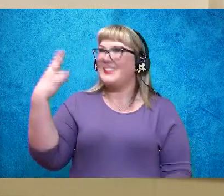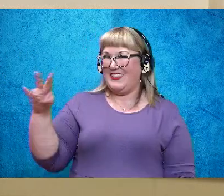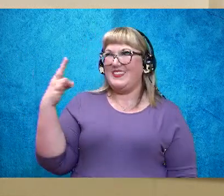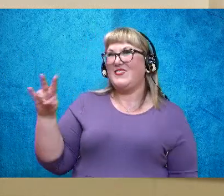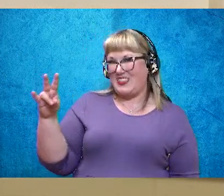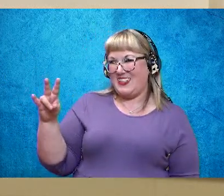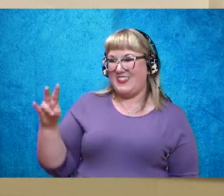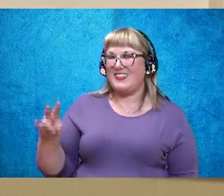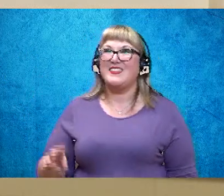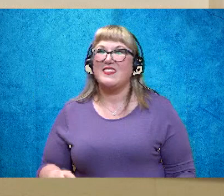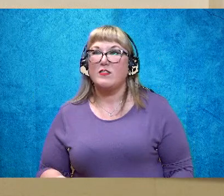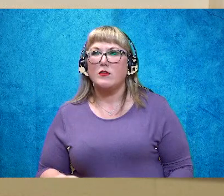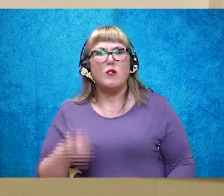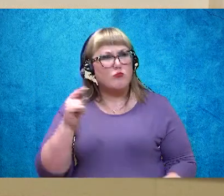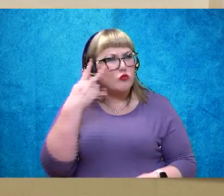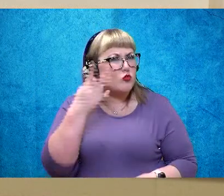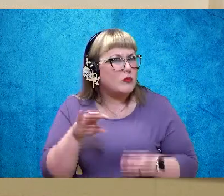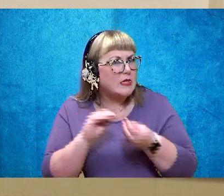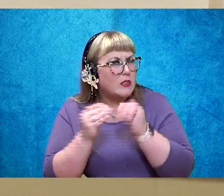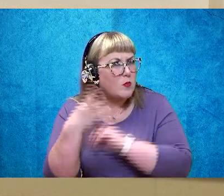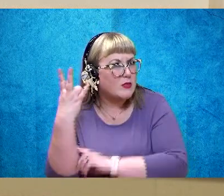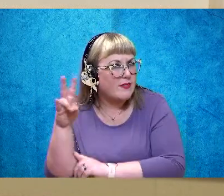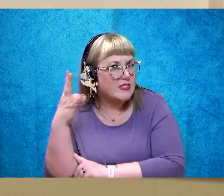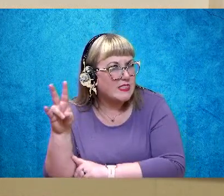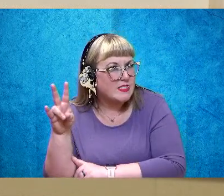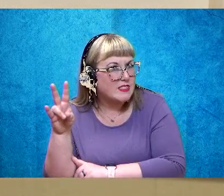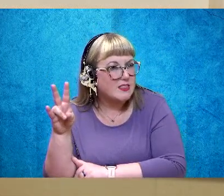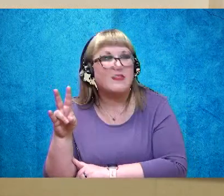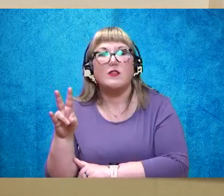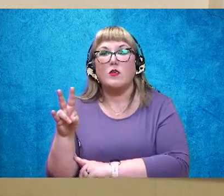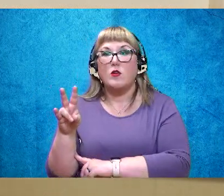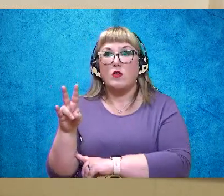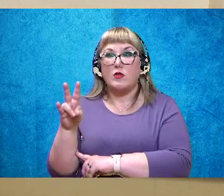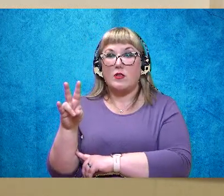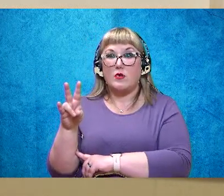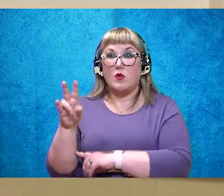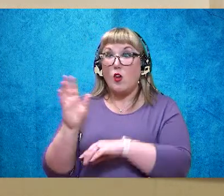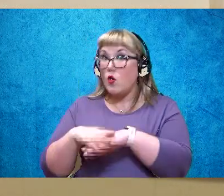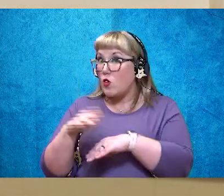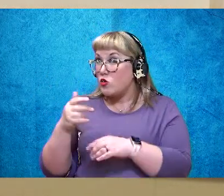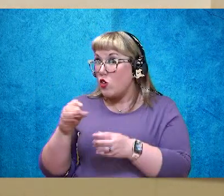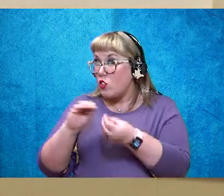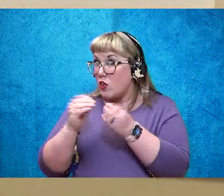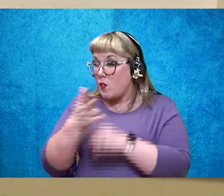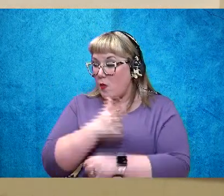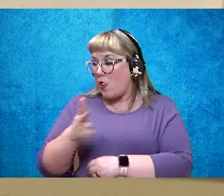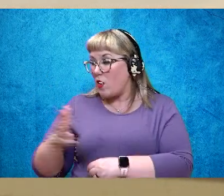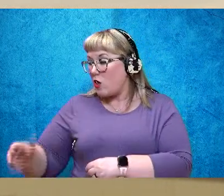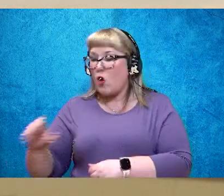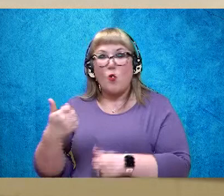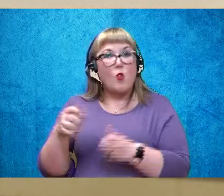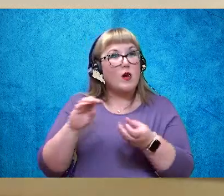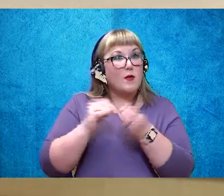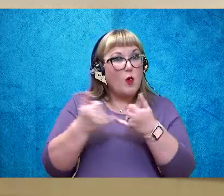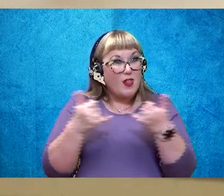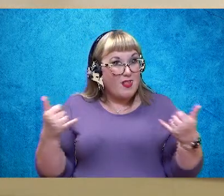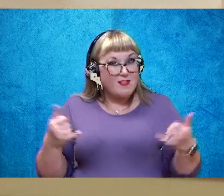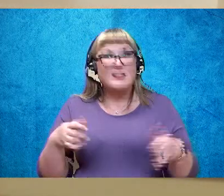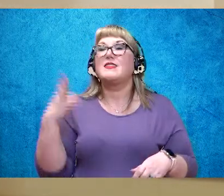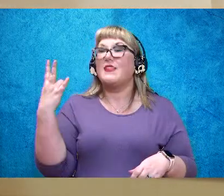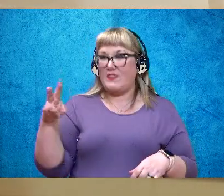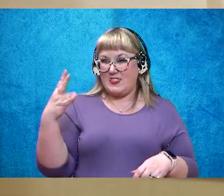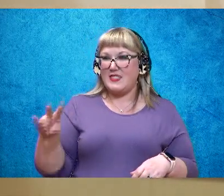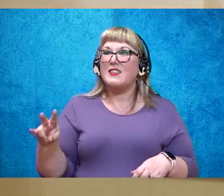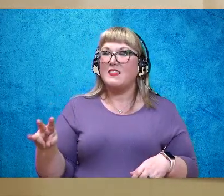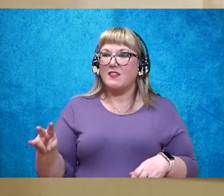17 triangles. So do you see the number 17 on your number parking lot or the number line? That's right. This